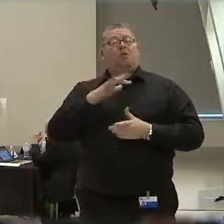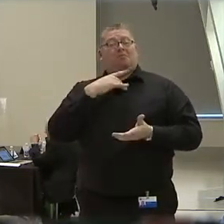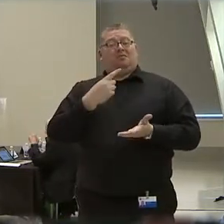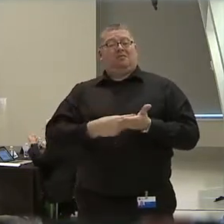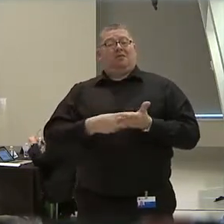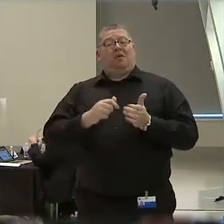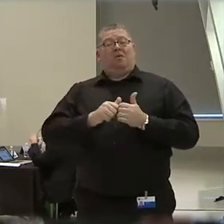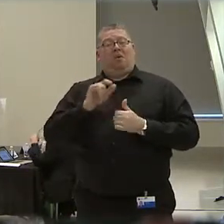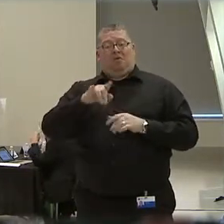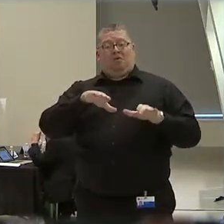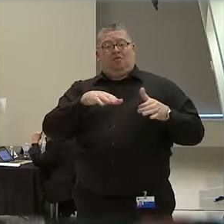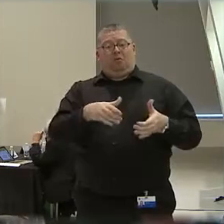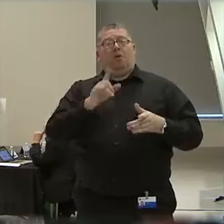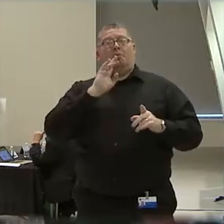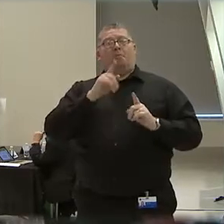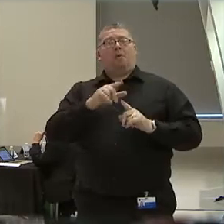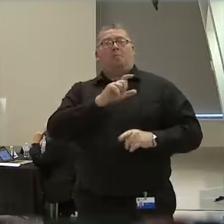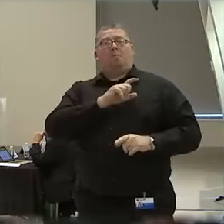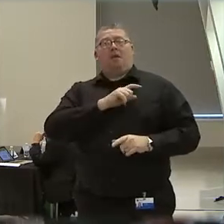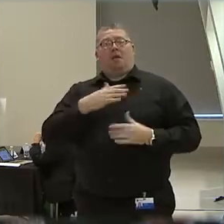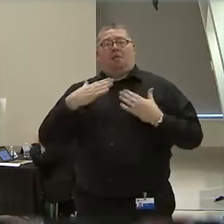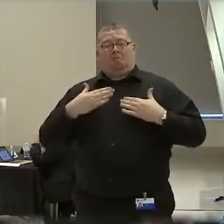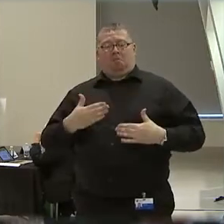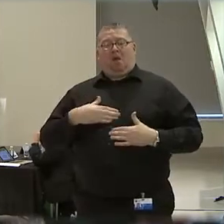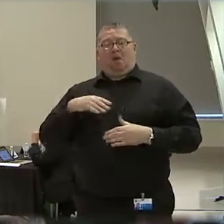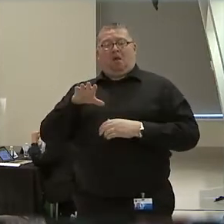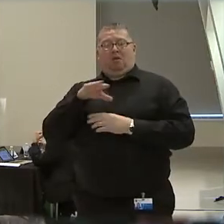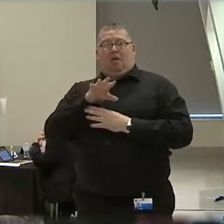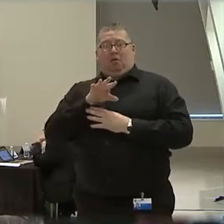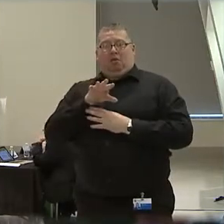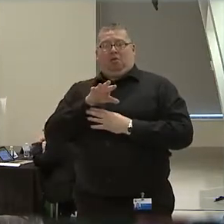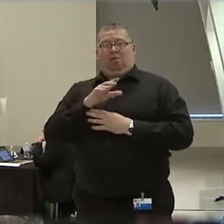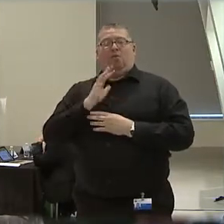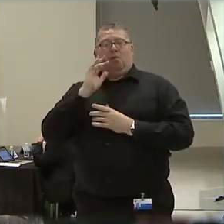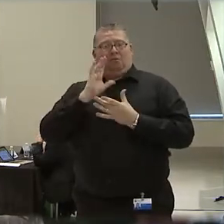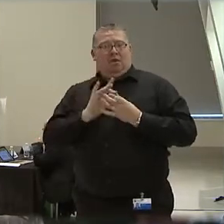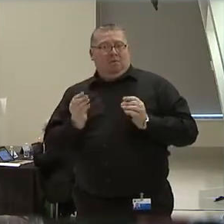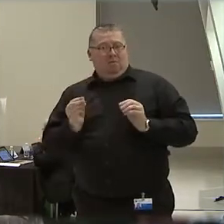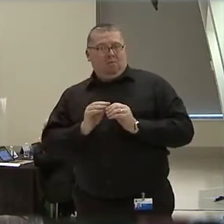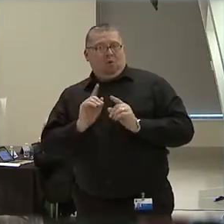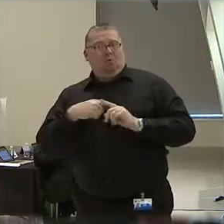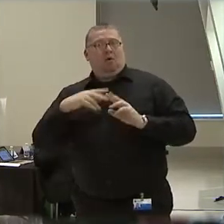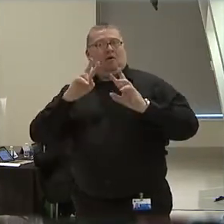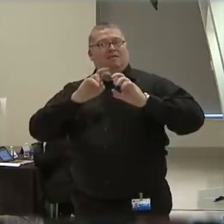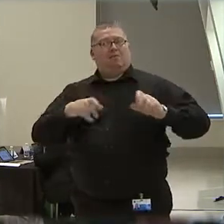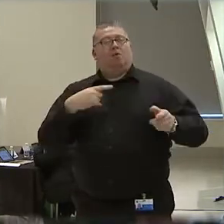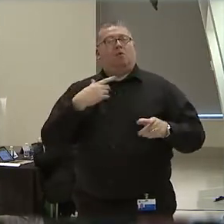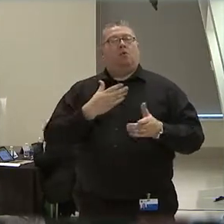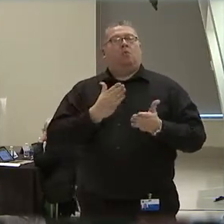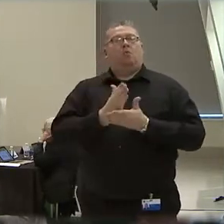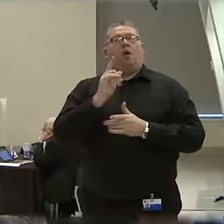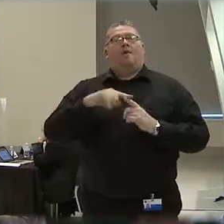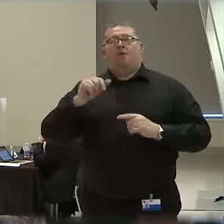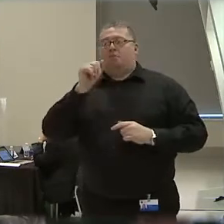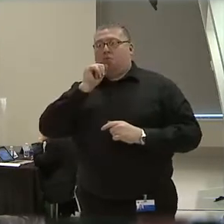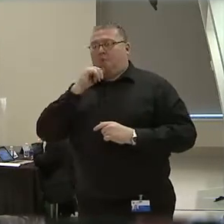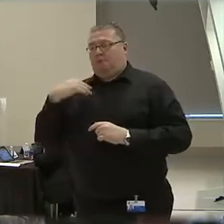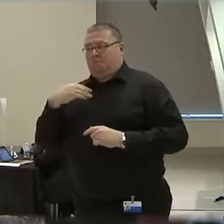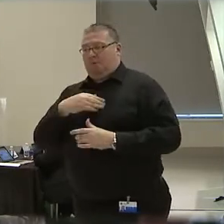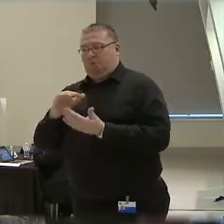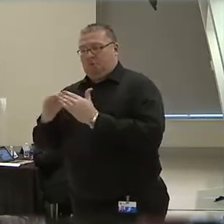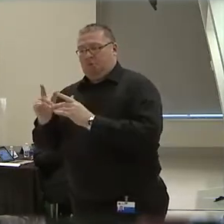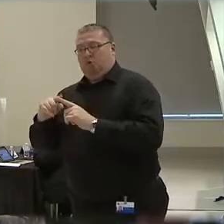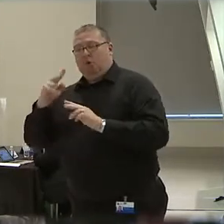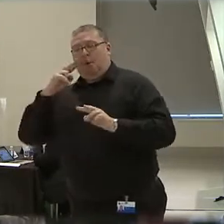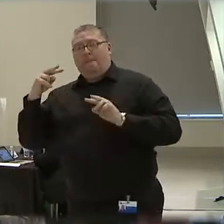force, police body cameras. But I think it's also important to examine the right of private citizens to monitor